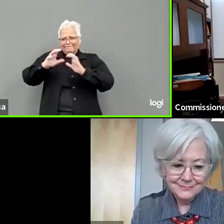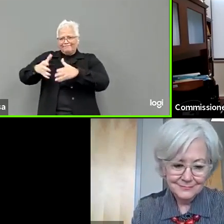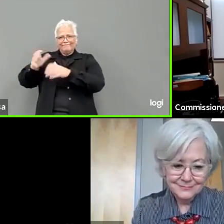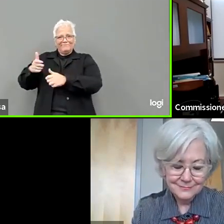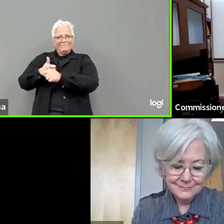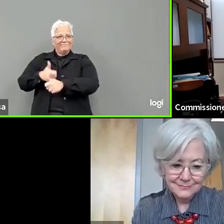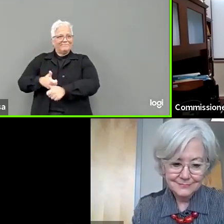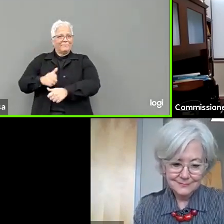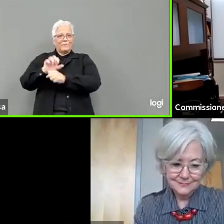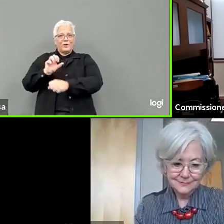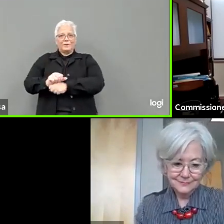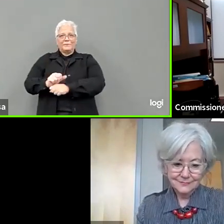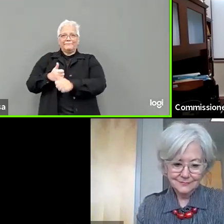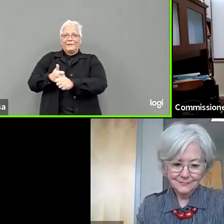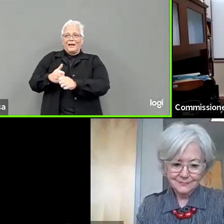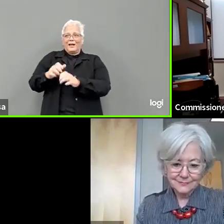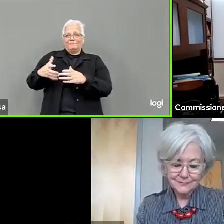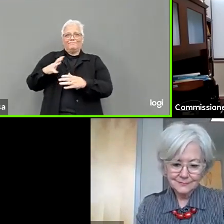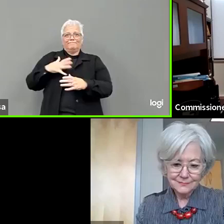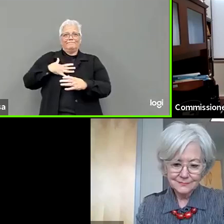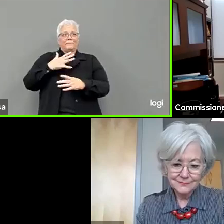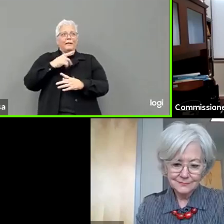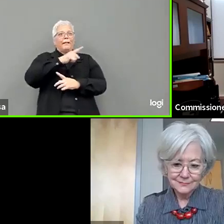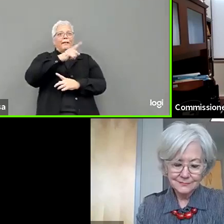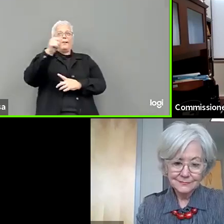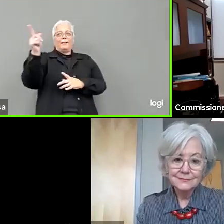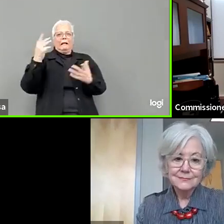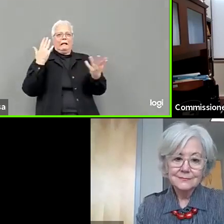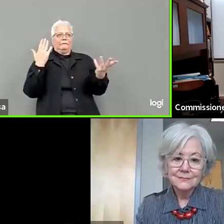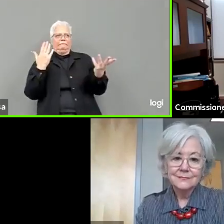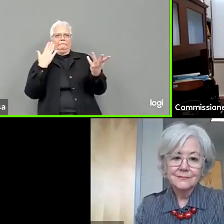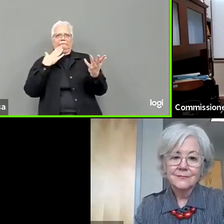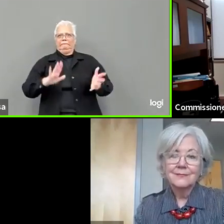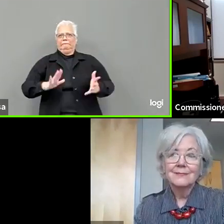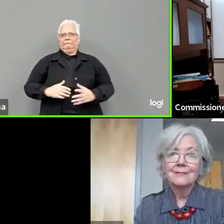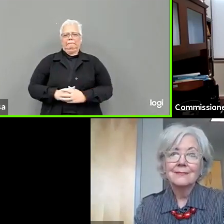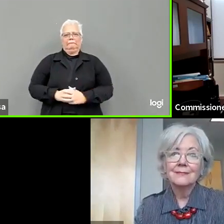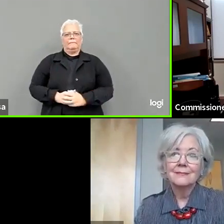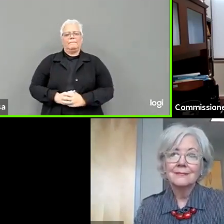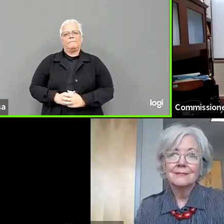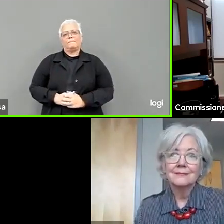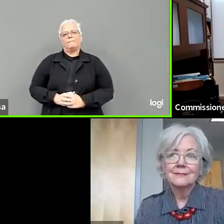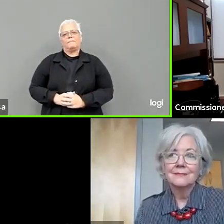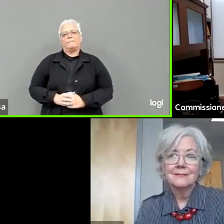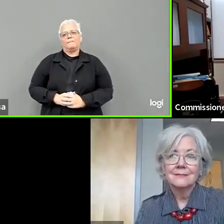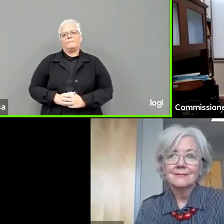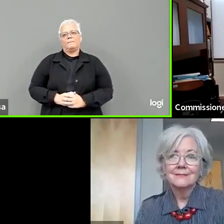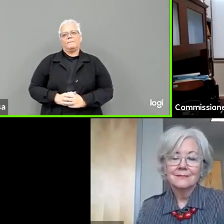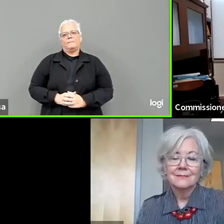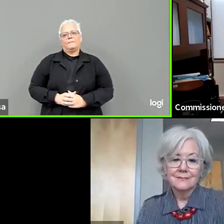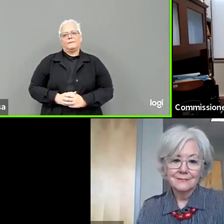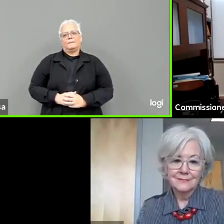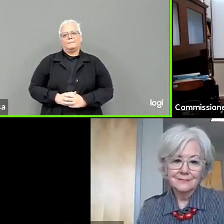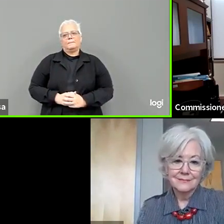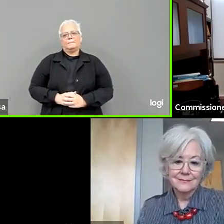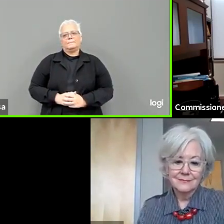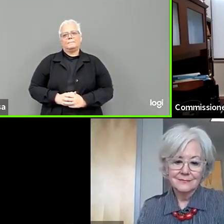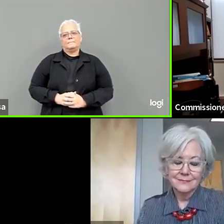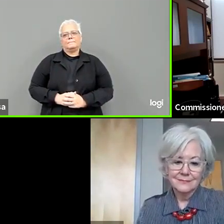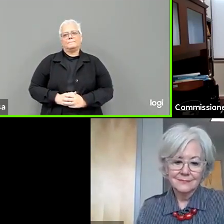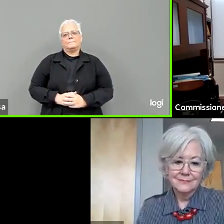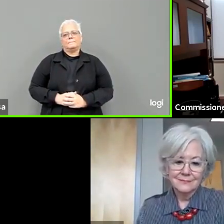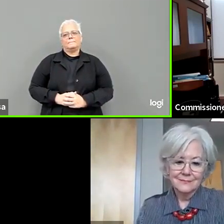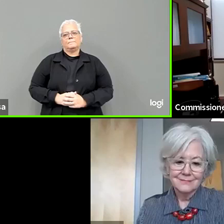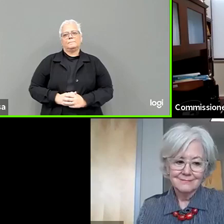both statewide and nationally about how unequal the vaccine distribution has been for communities of color. How